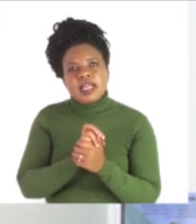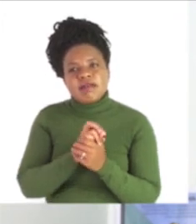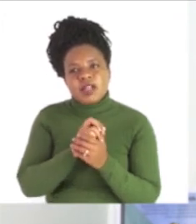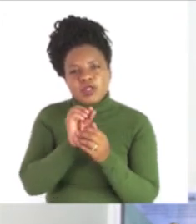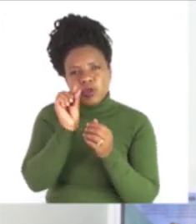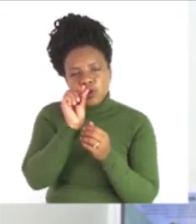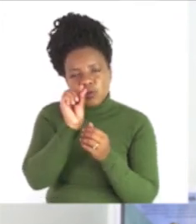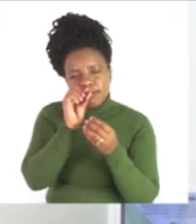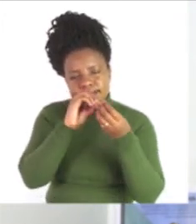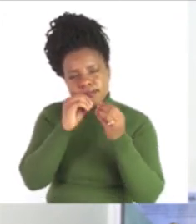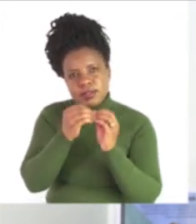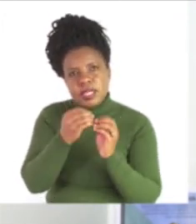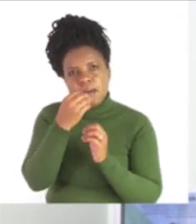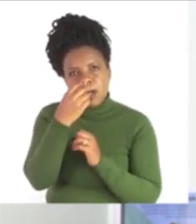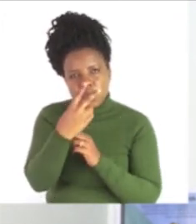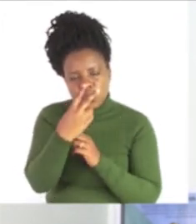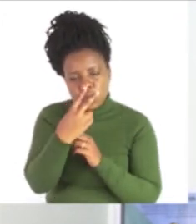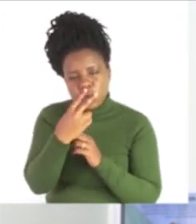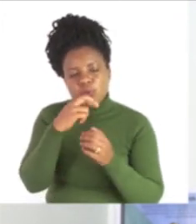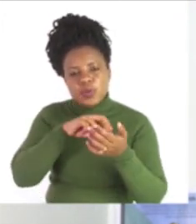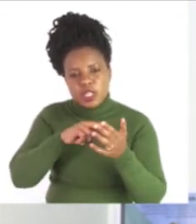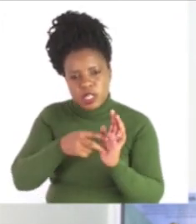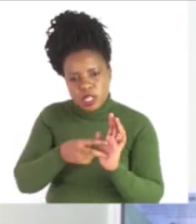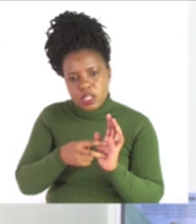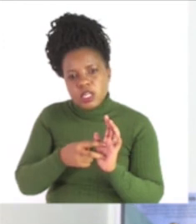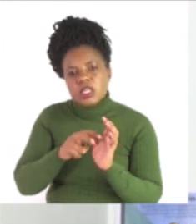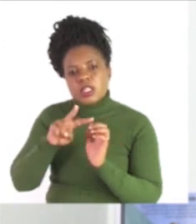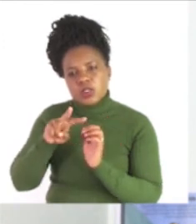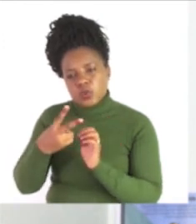say that is a square number.